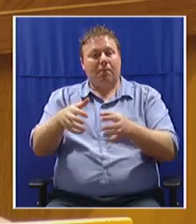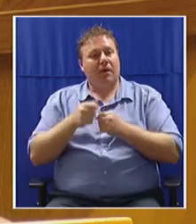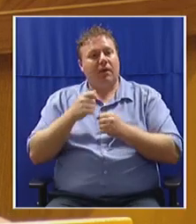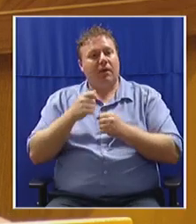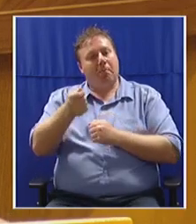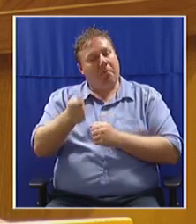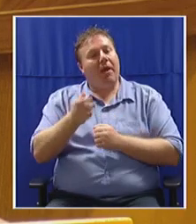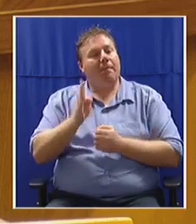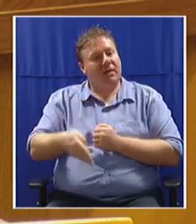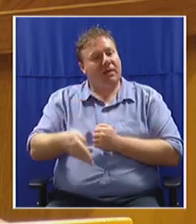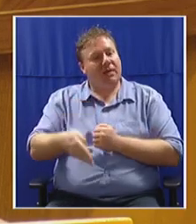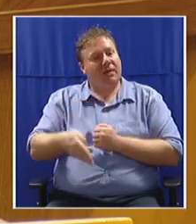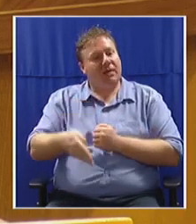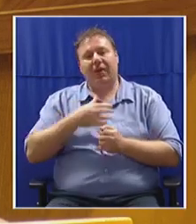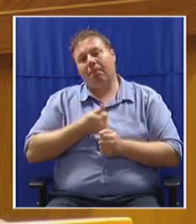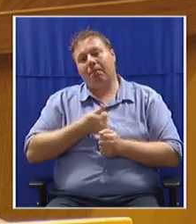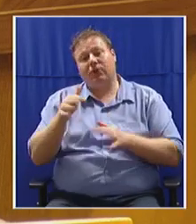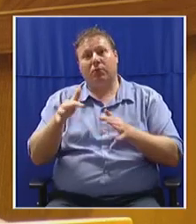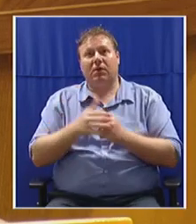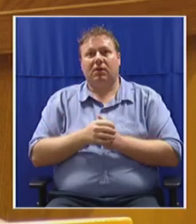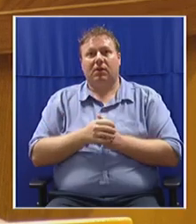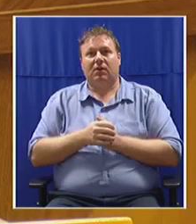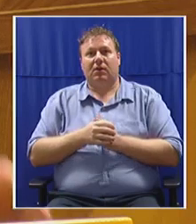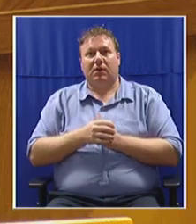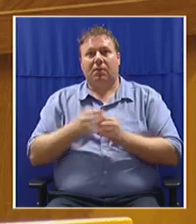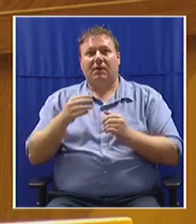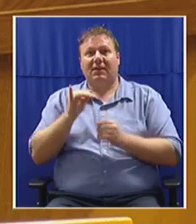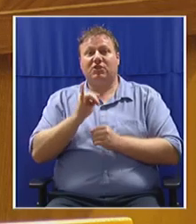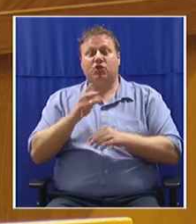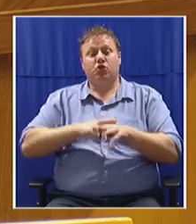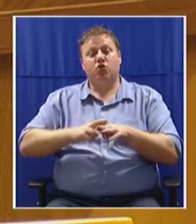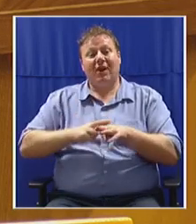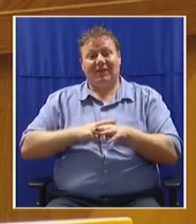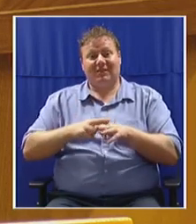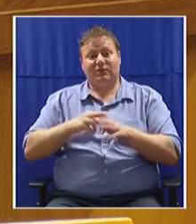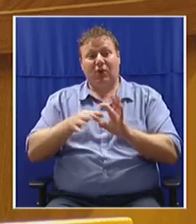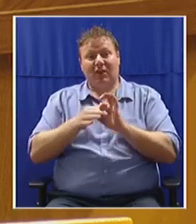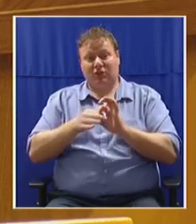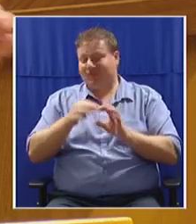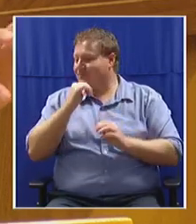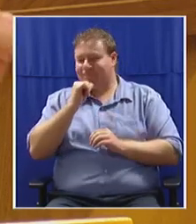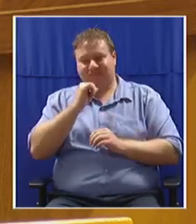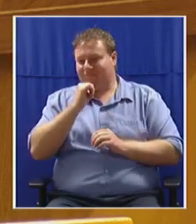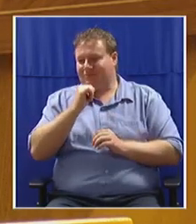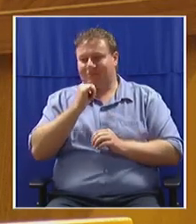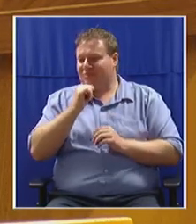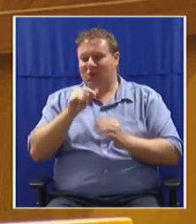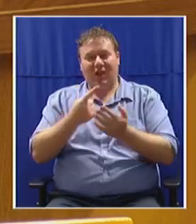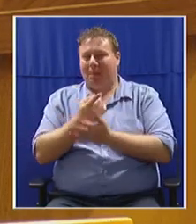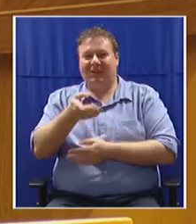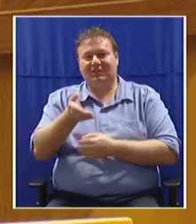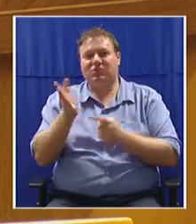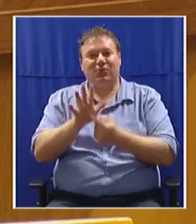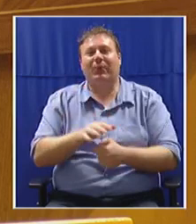to the people. However, as the Institute of Race Relations pointed out, this is fundamentally misleading. Land expropriated